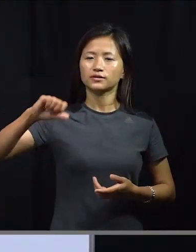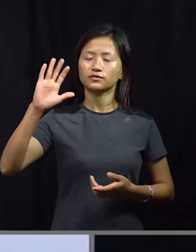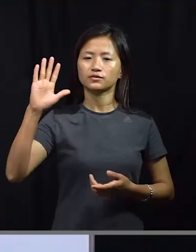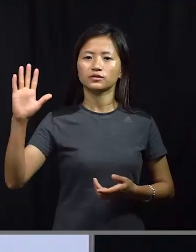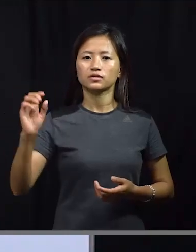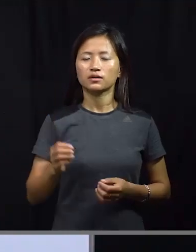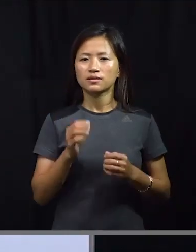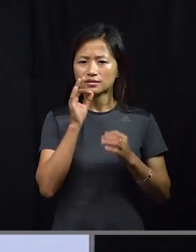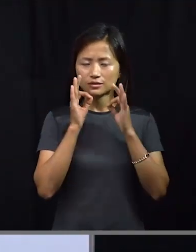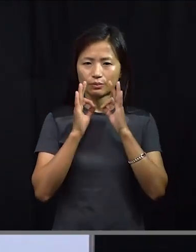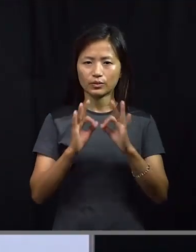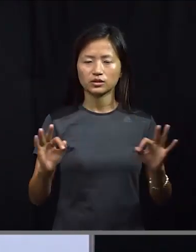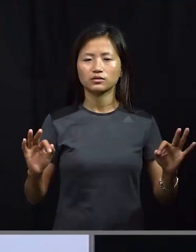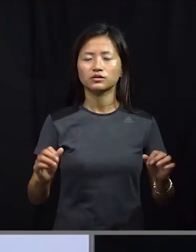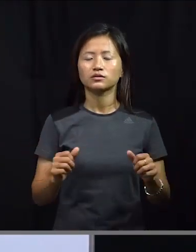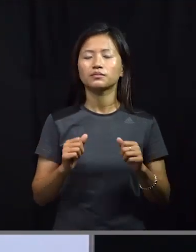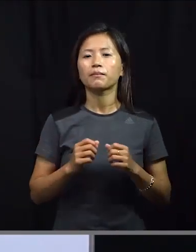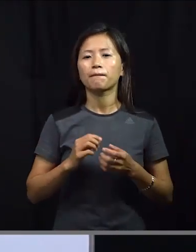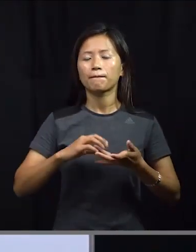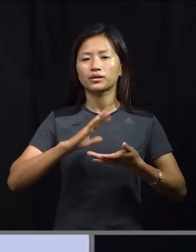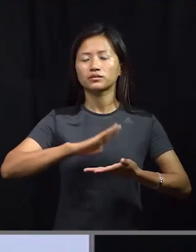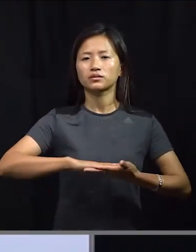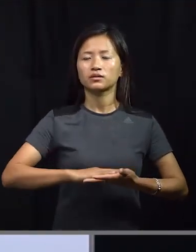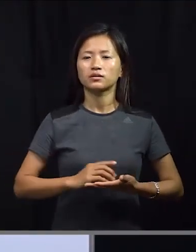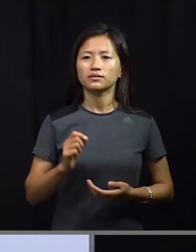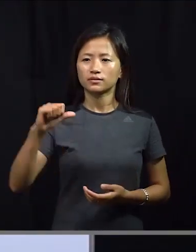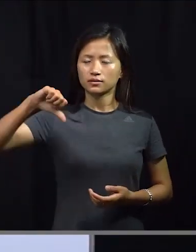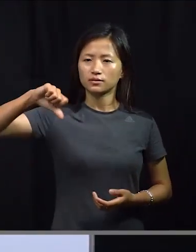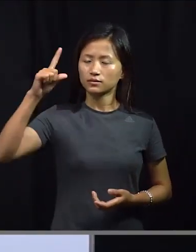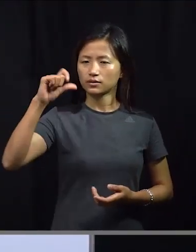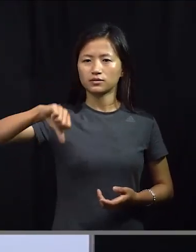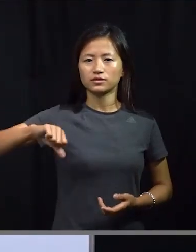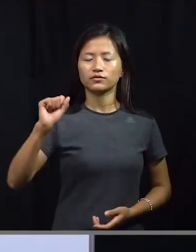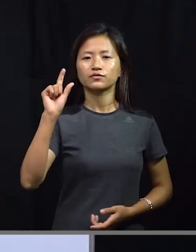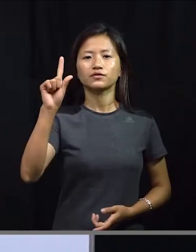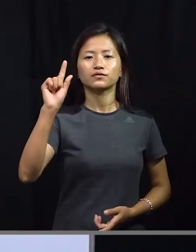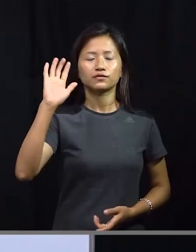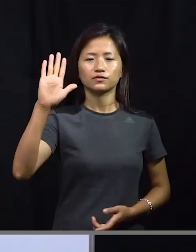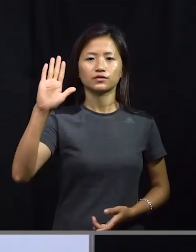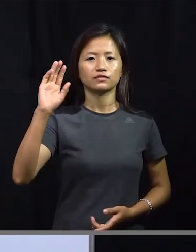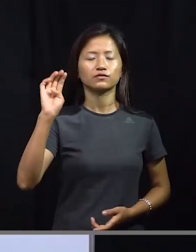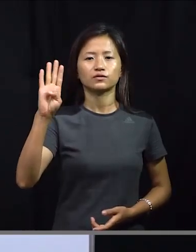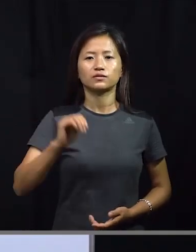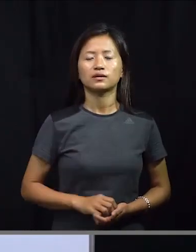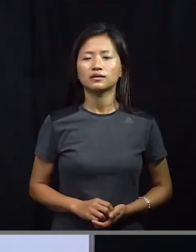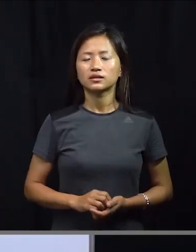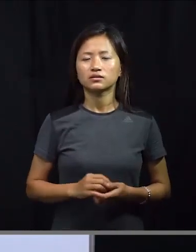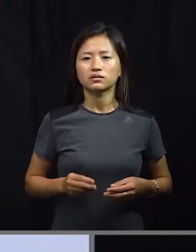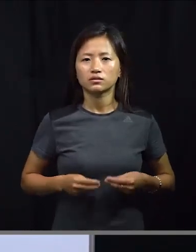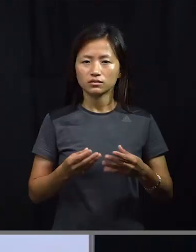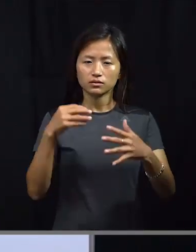the Special Marriage Act of 1954. These two provisions legalized